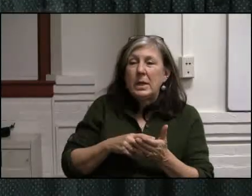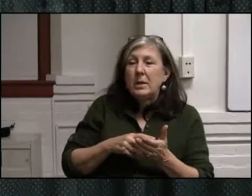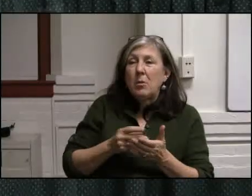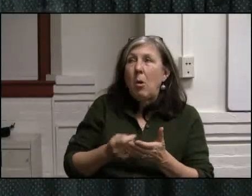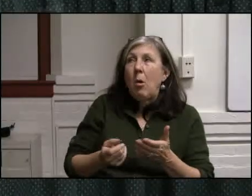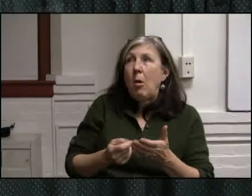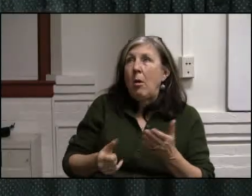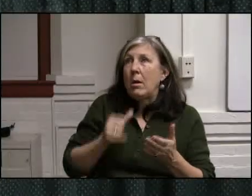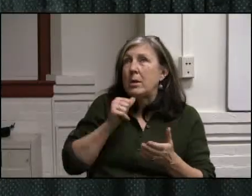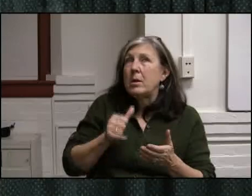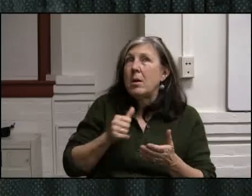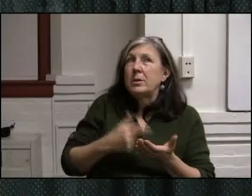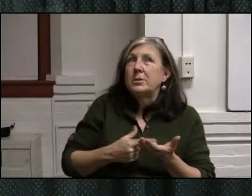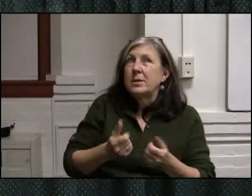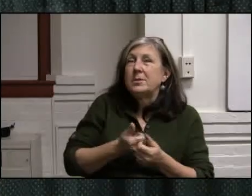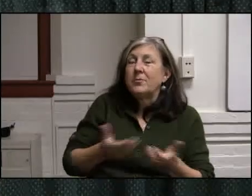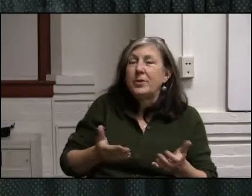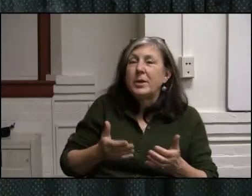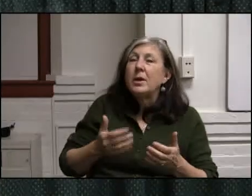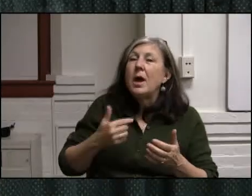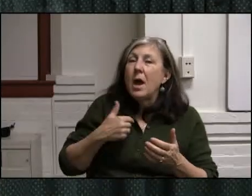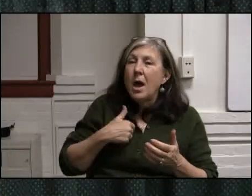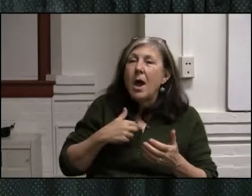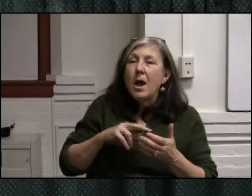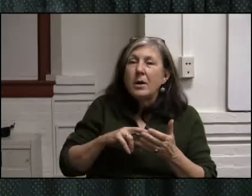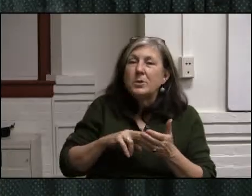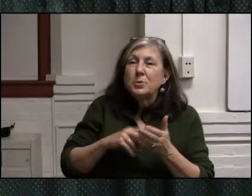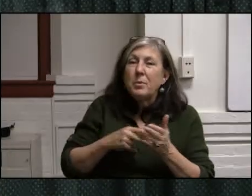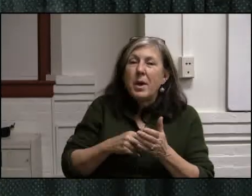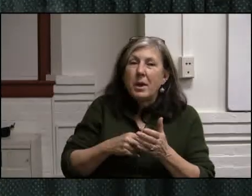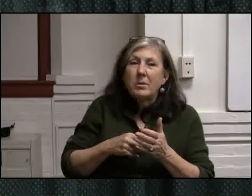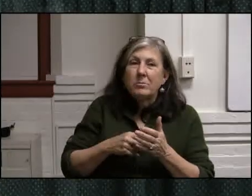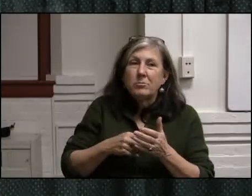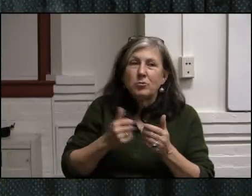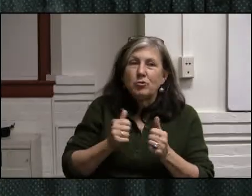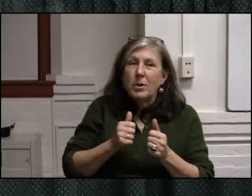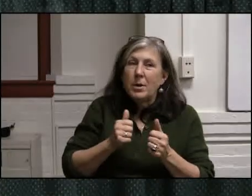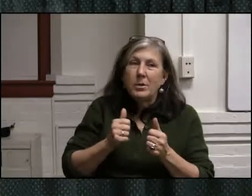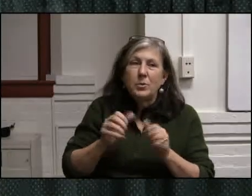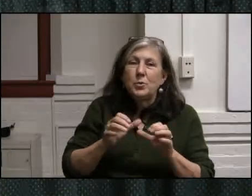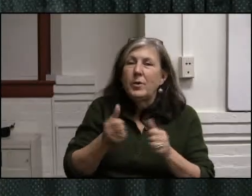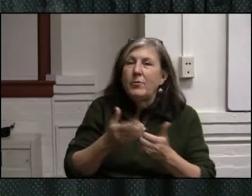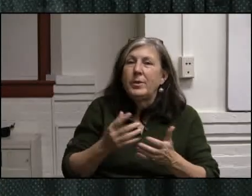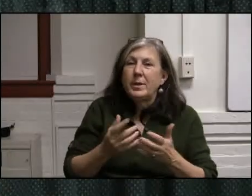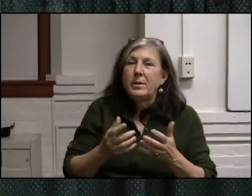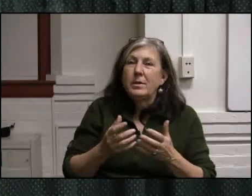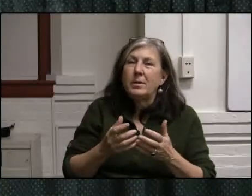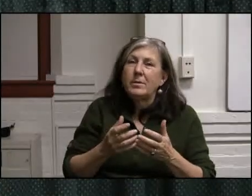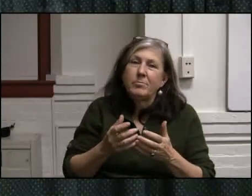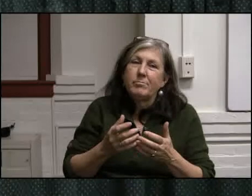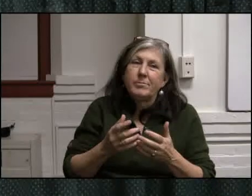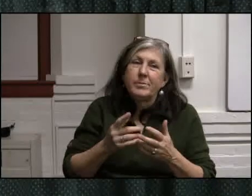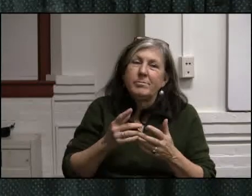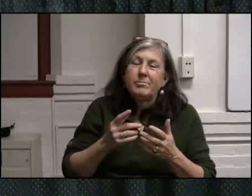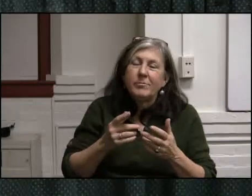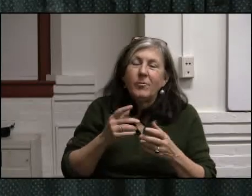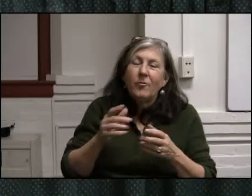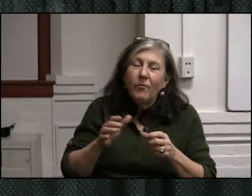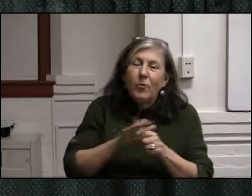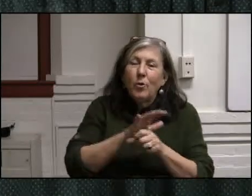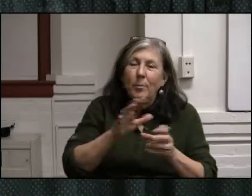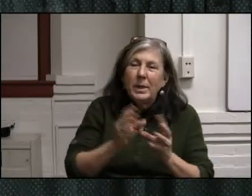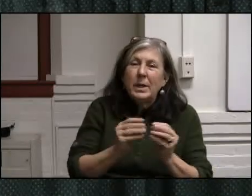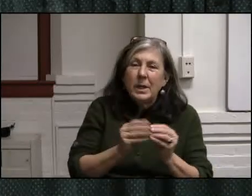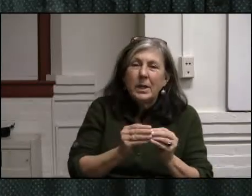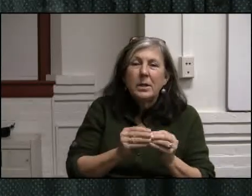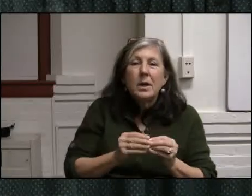discussions. I was advocating for fuller meetings, that's all. Yeah, I just wanted to say that because it's really important. I don't